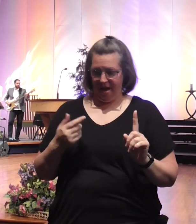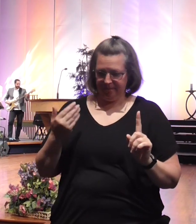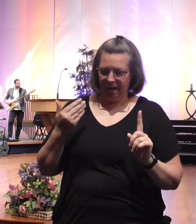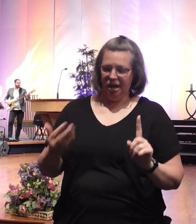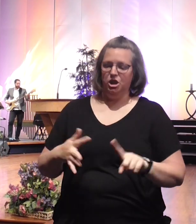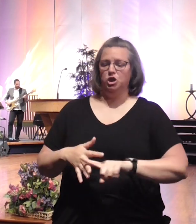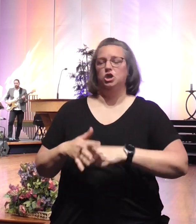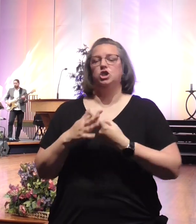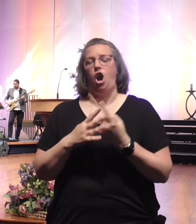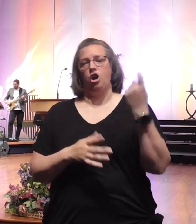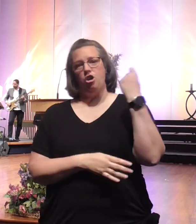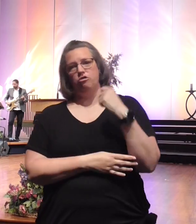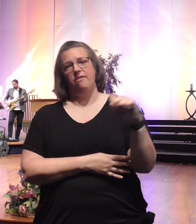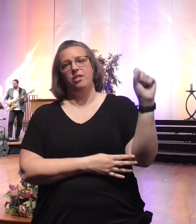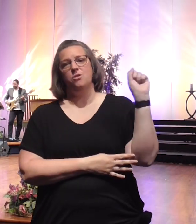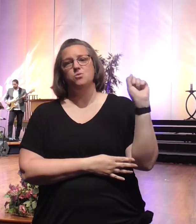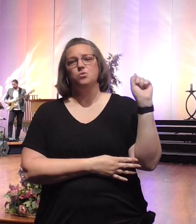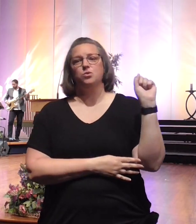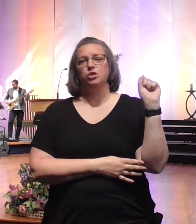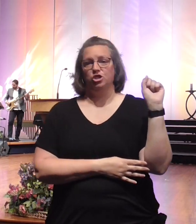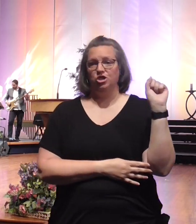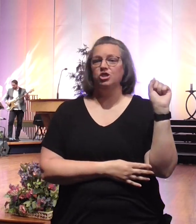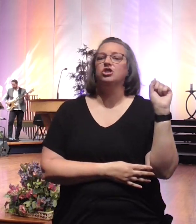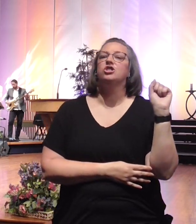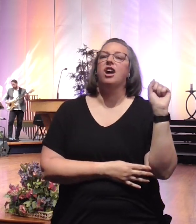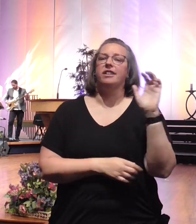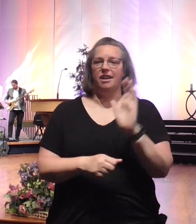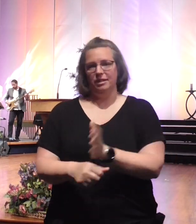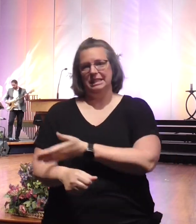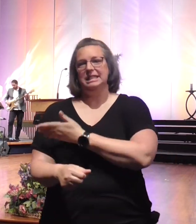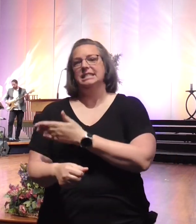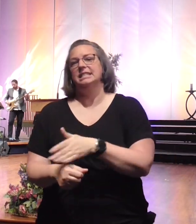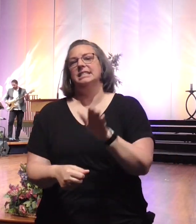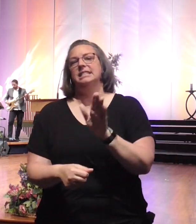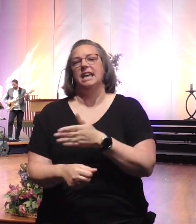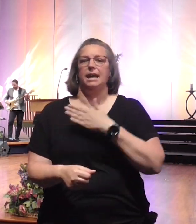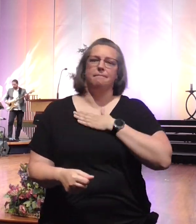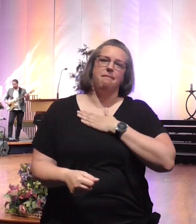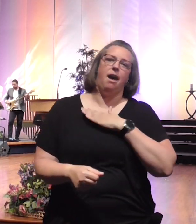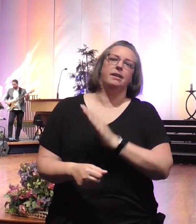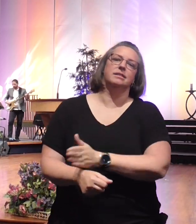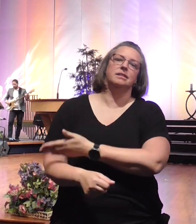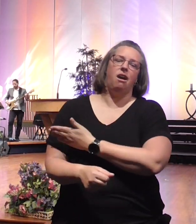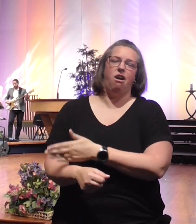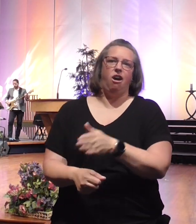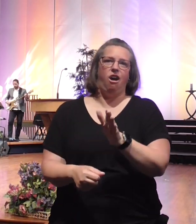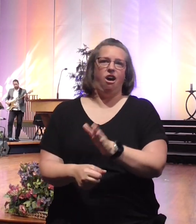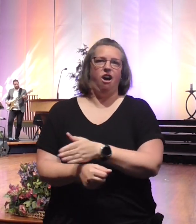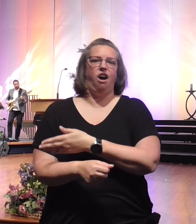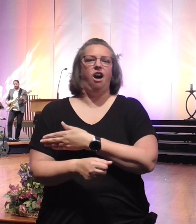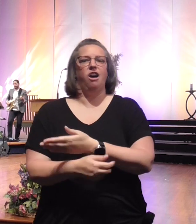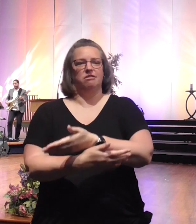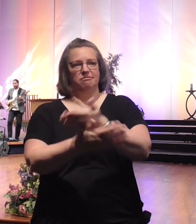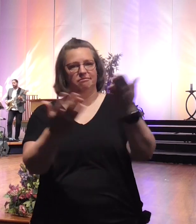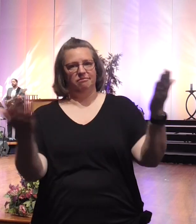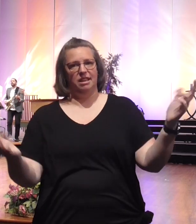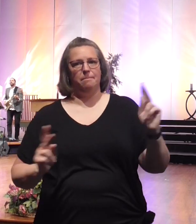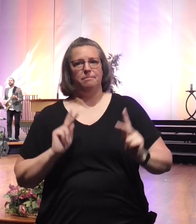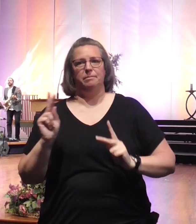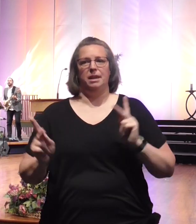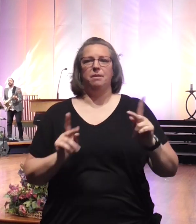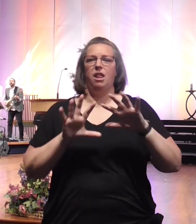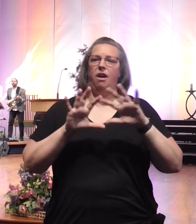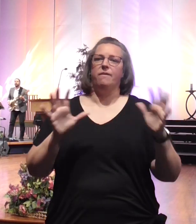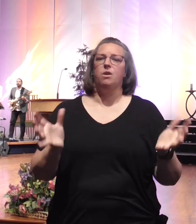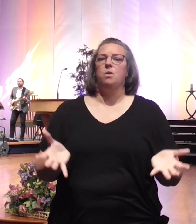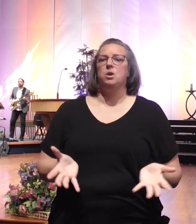a revolution. Let me sing my song to the people of